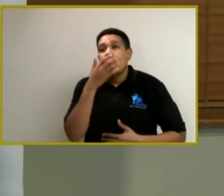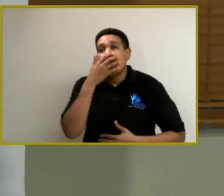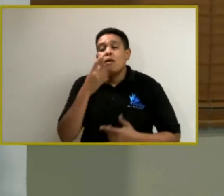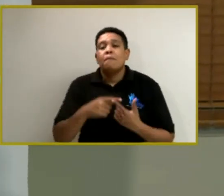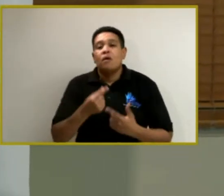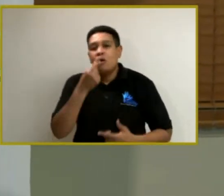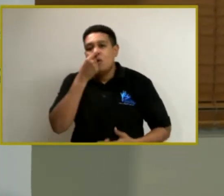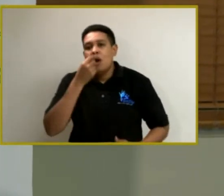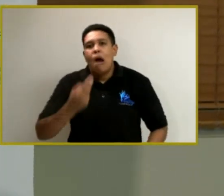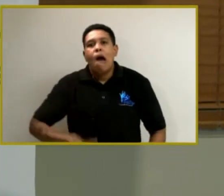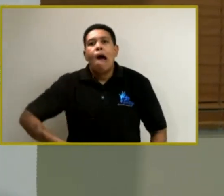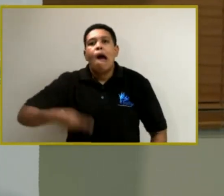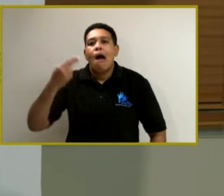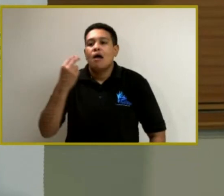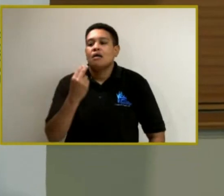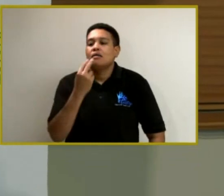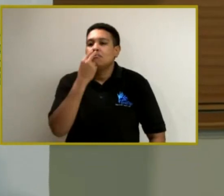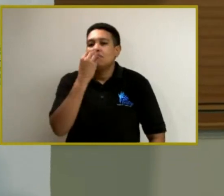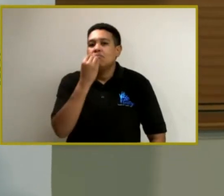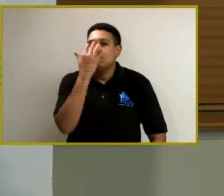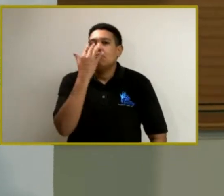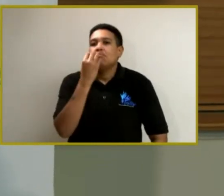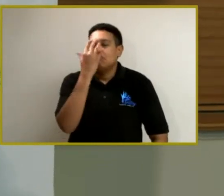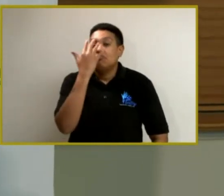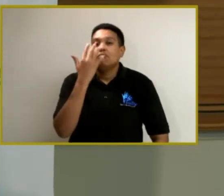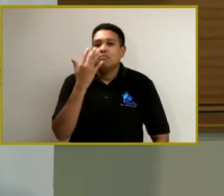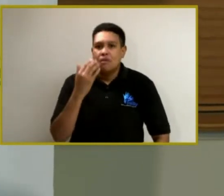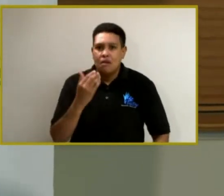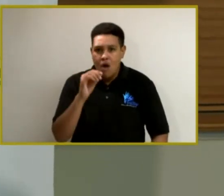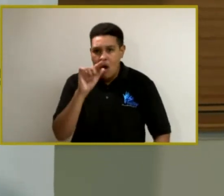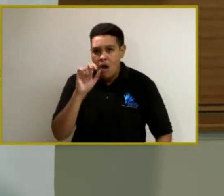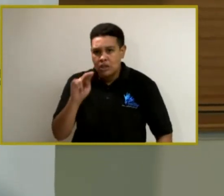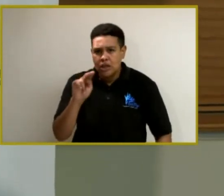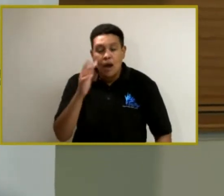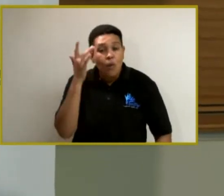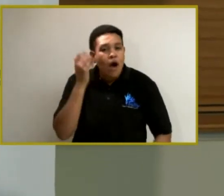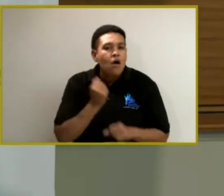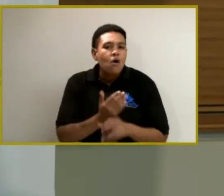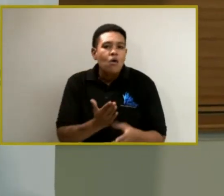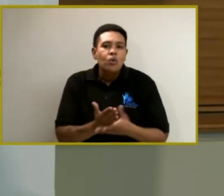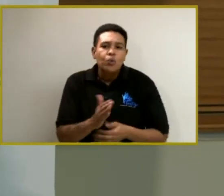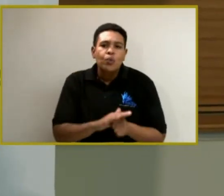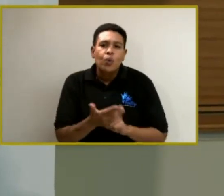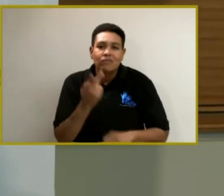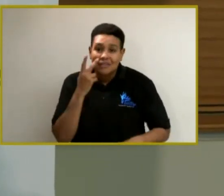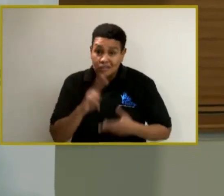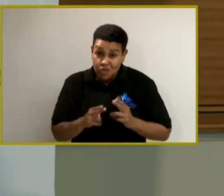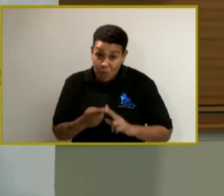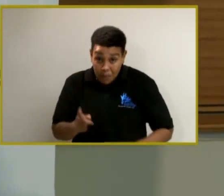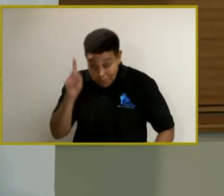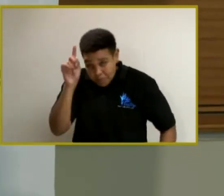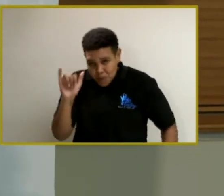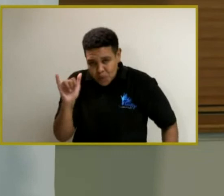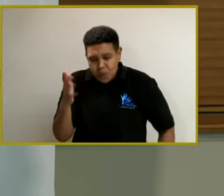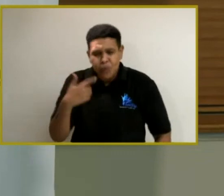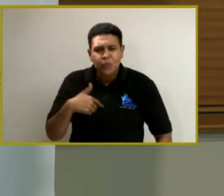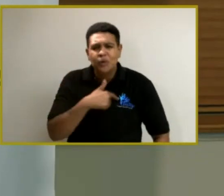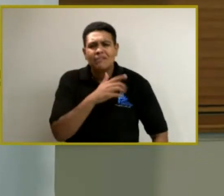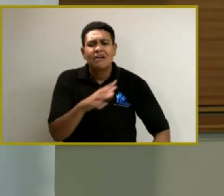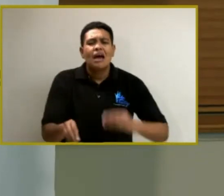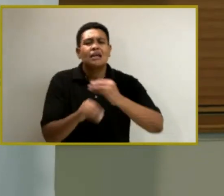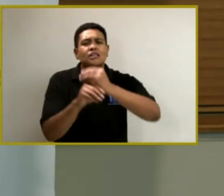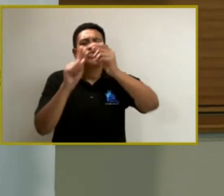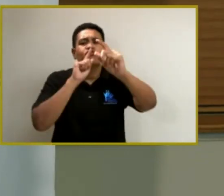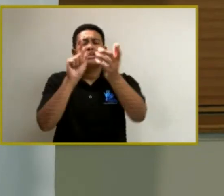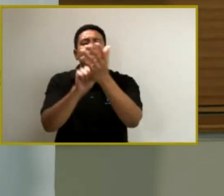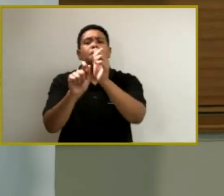nasal oxygen due to COVID, and we can see clearly that those numbers are going up. We have also